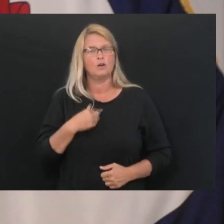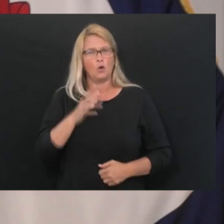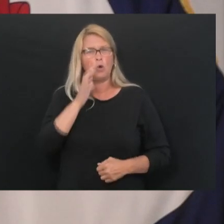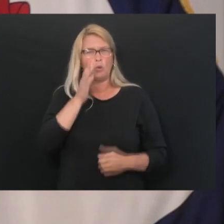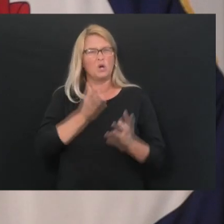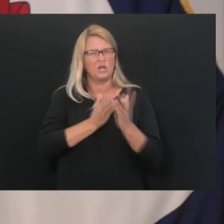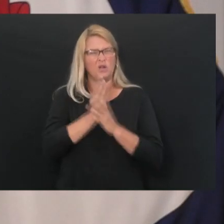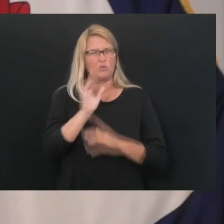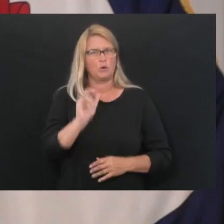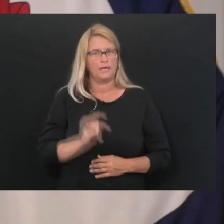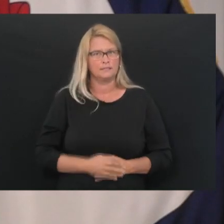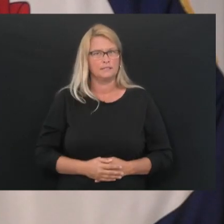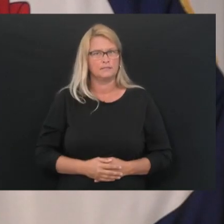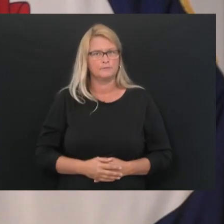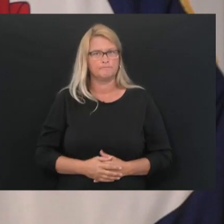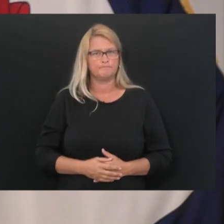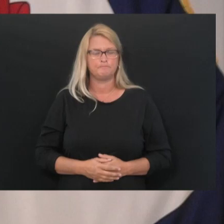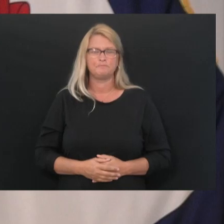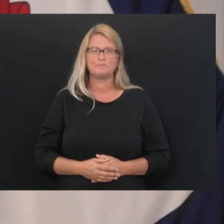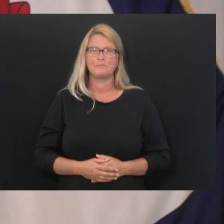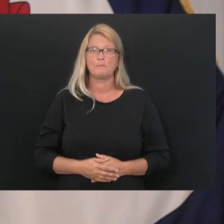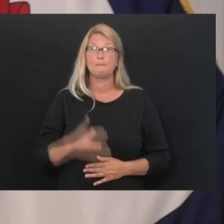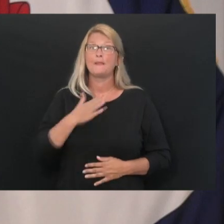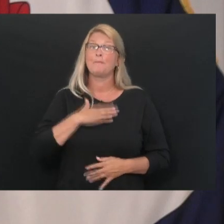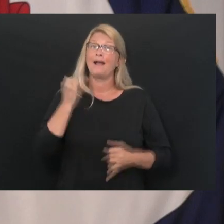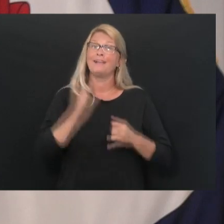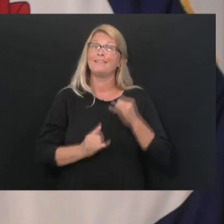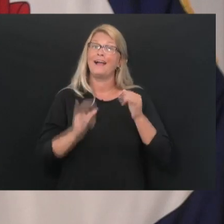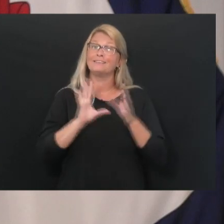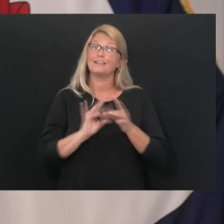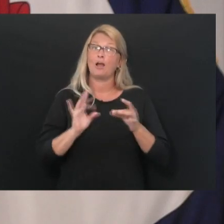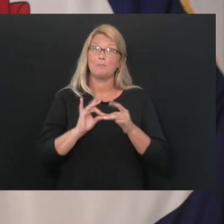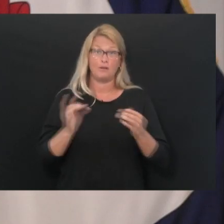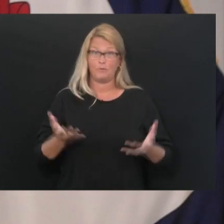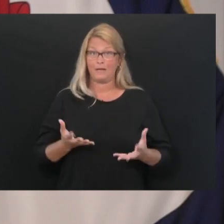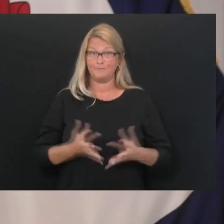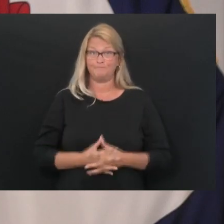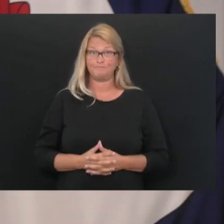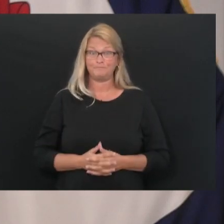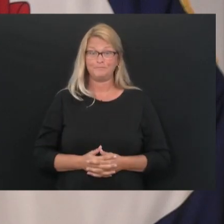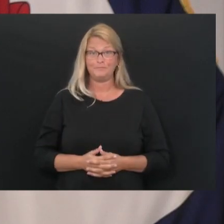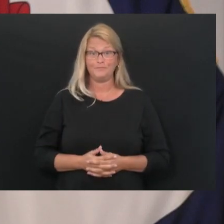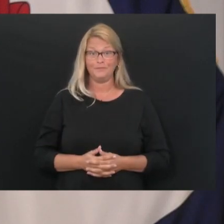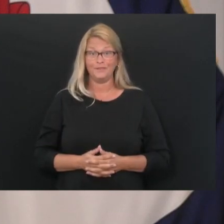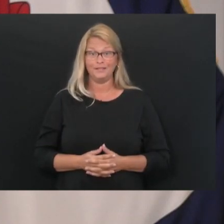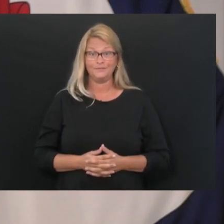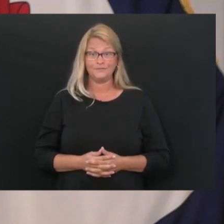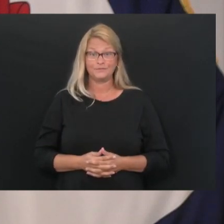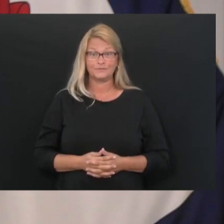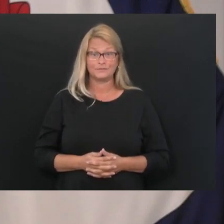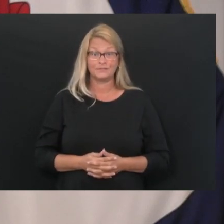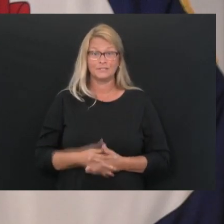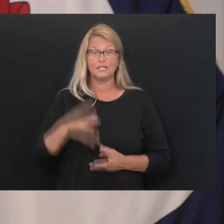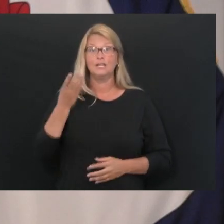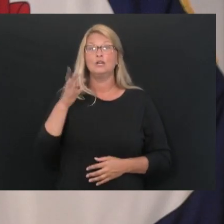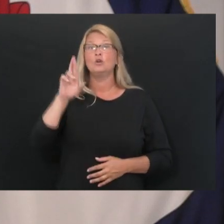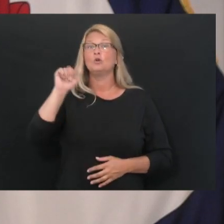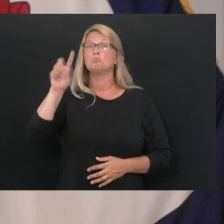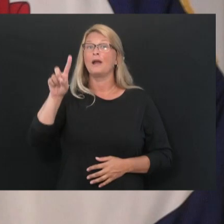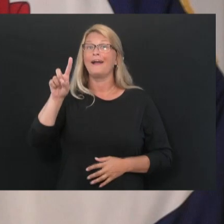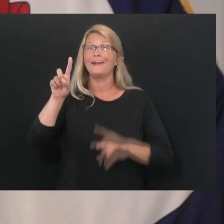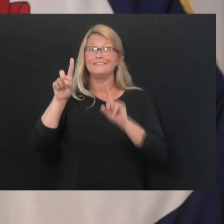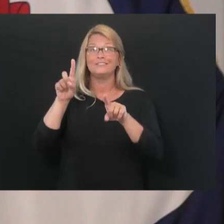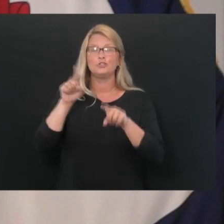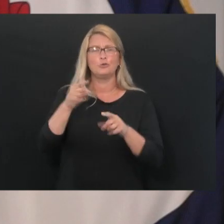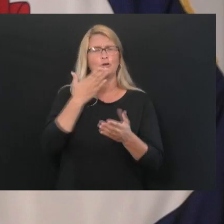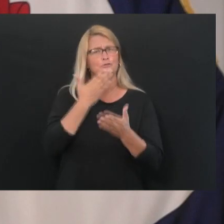finish line. The last thing I would say is just this comment. You know, Brad, you're a great reporter, and